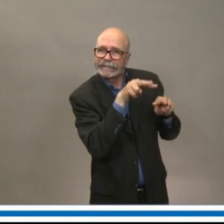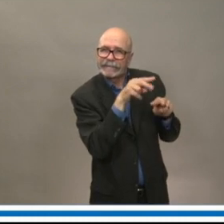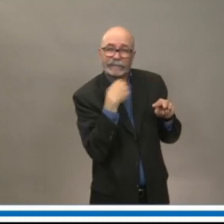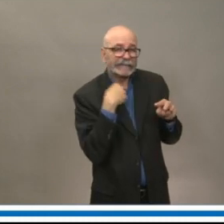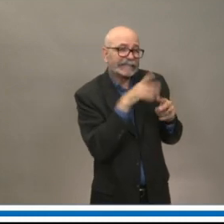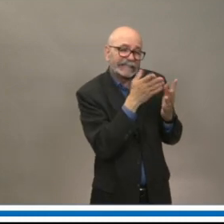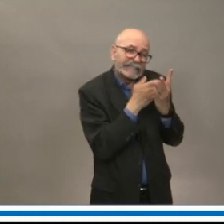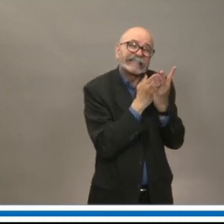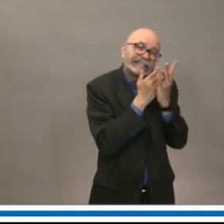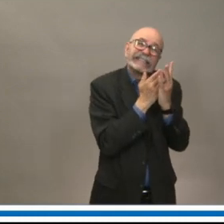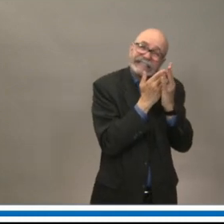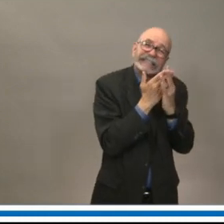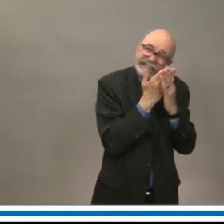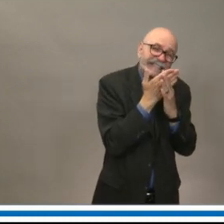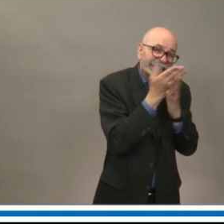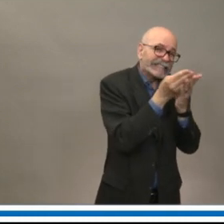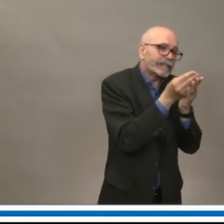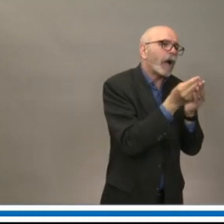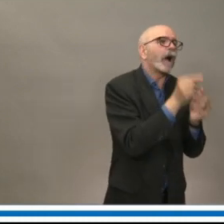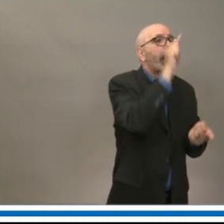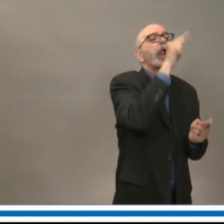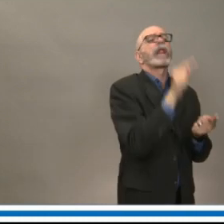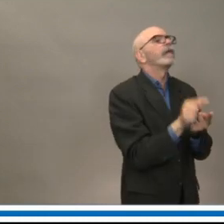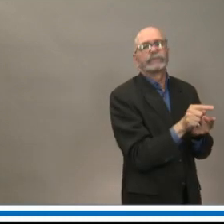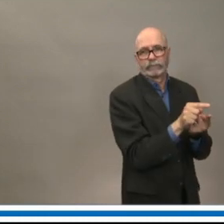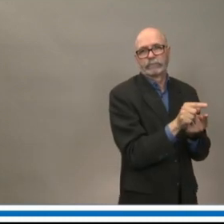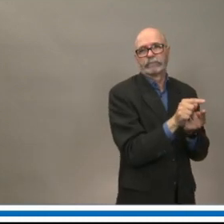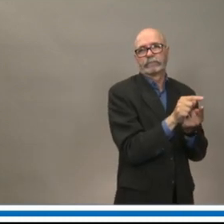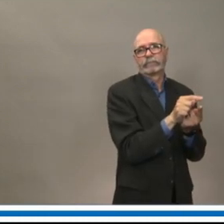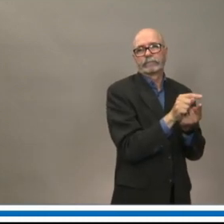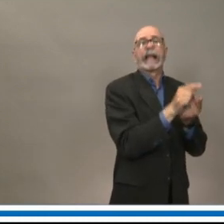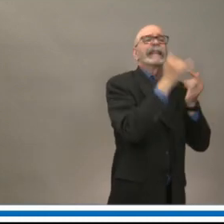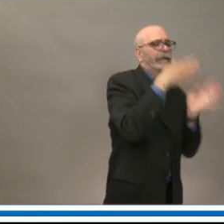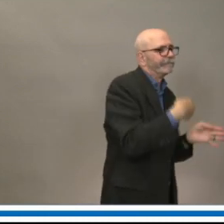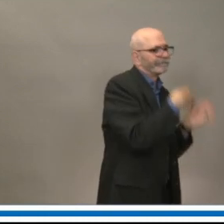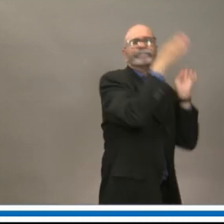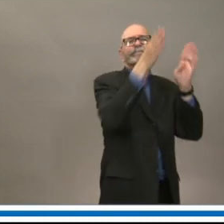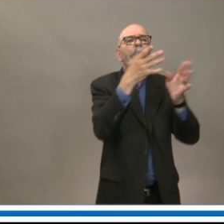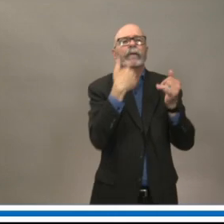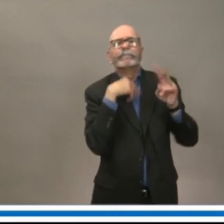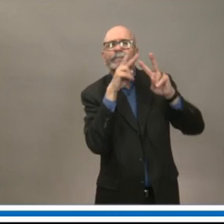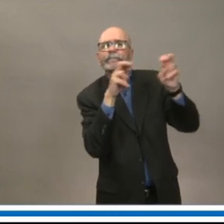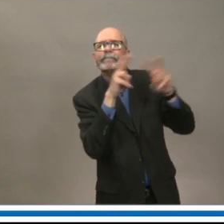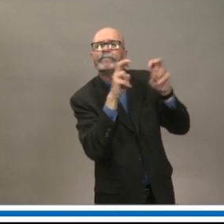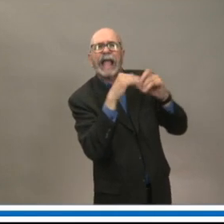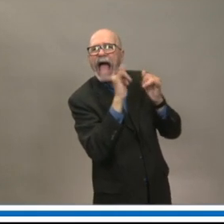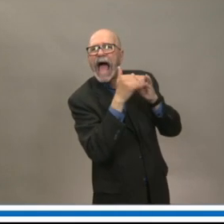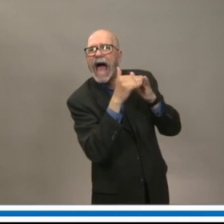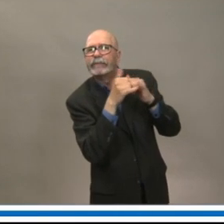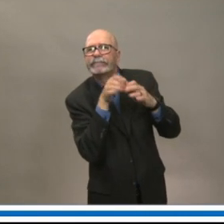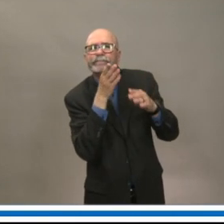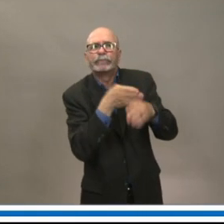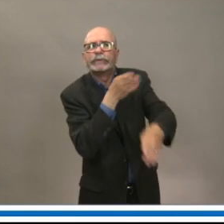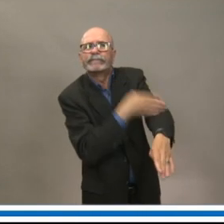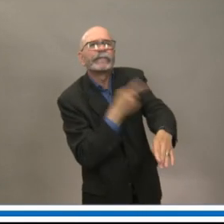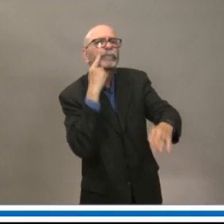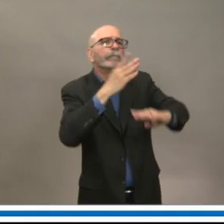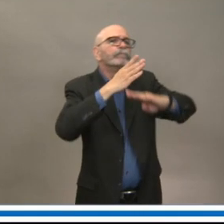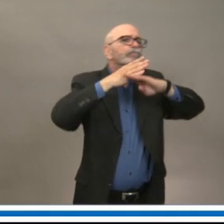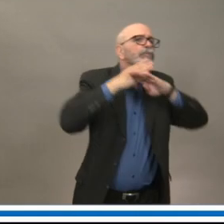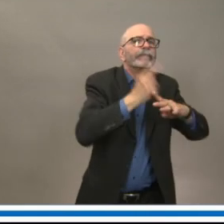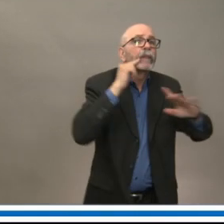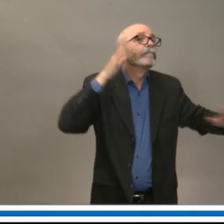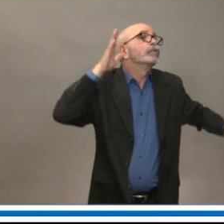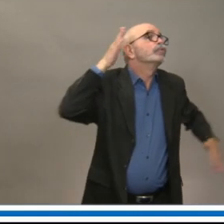certainly all the protocols associated with how we continue to ensure that we protect Nova Scotians. Kevin, do you have a follow-up? And just quickly,